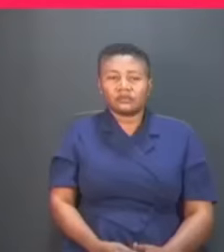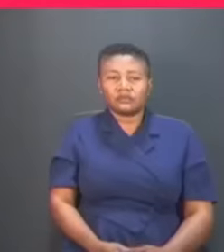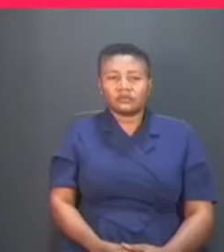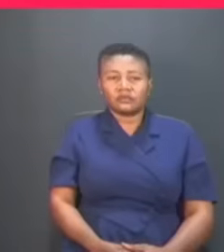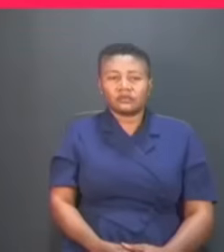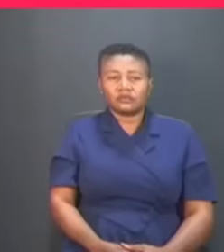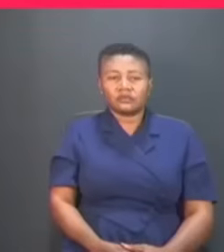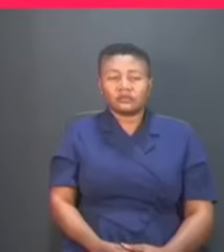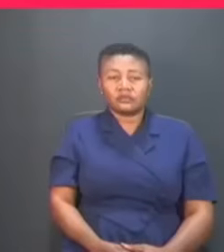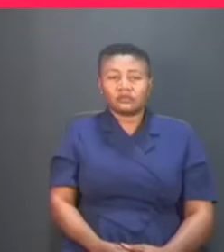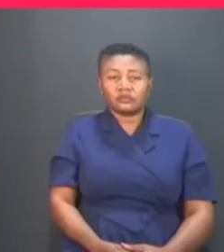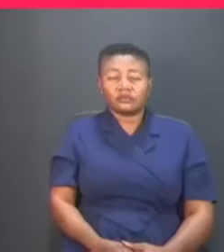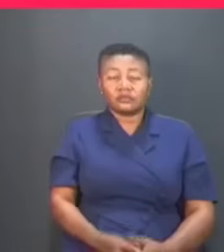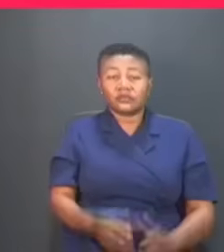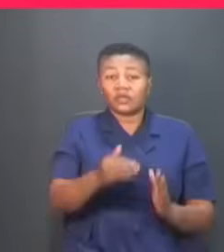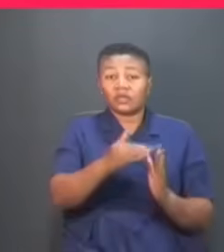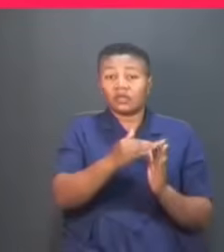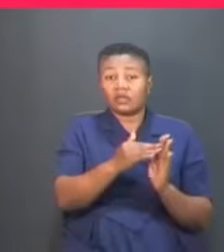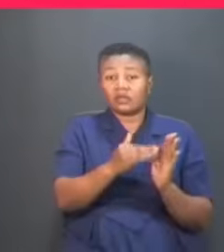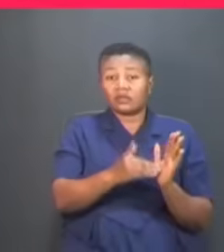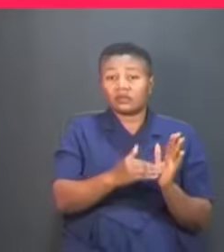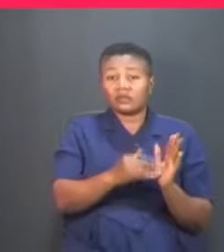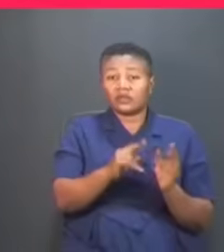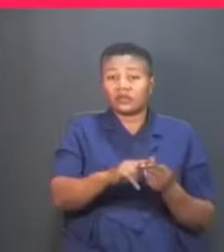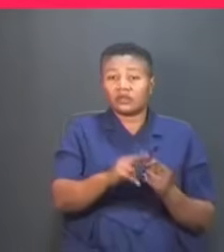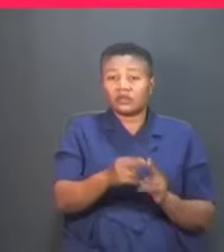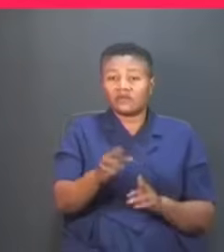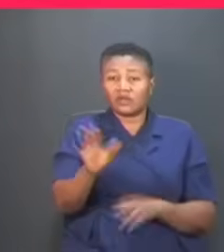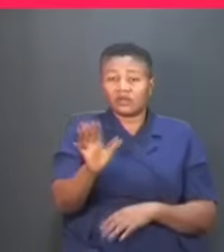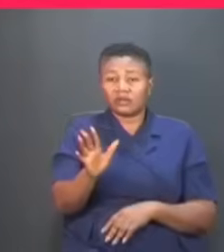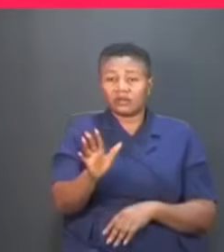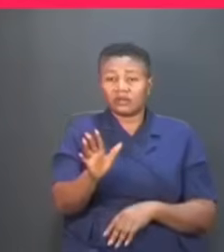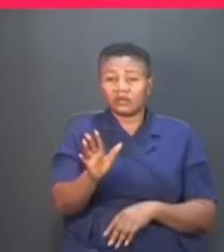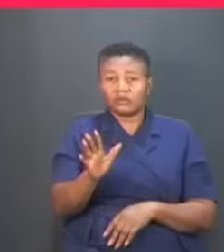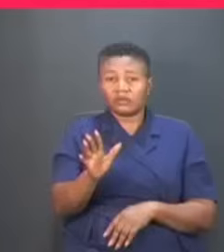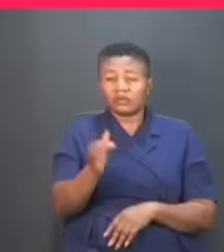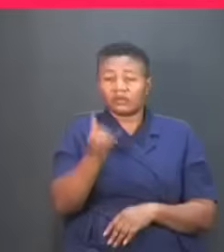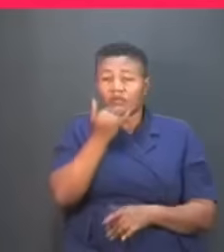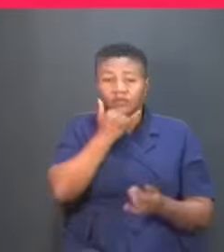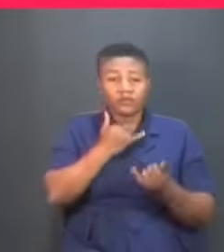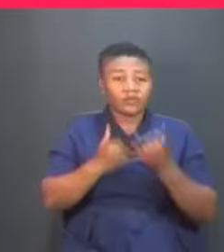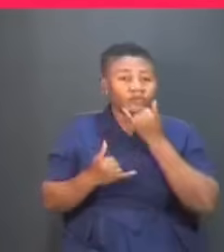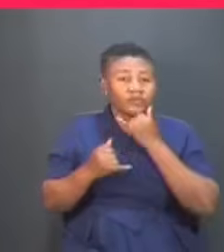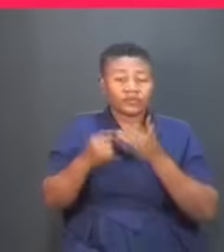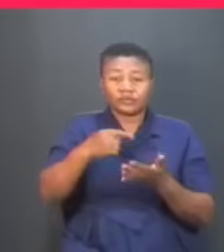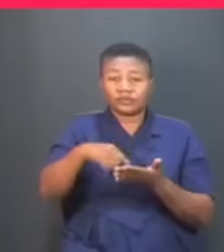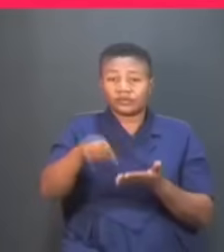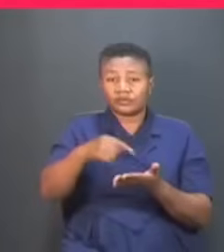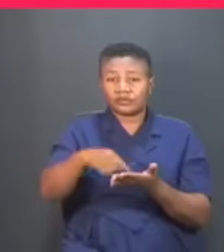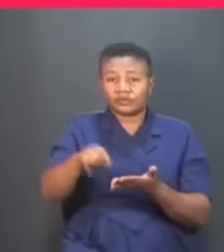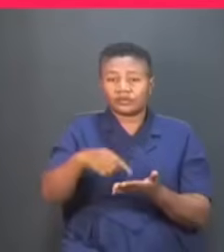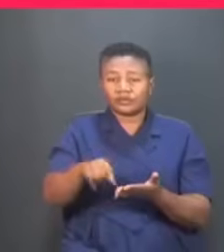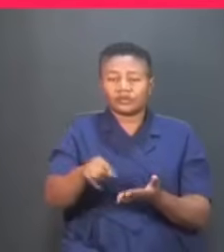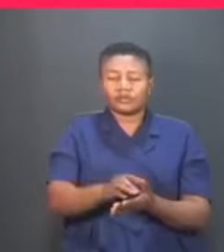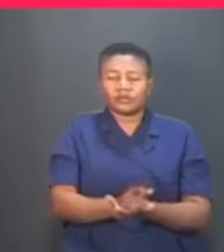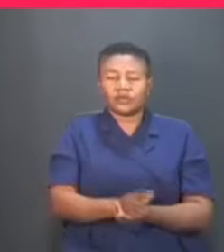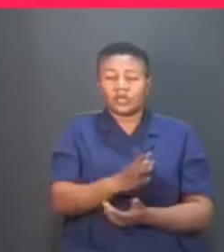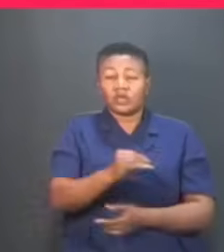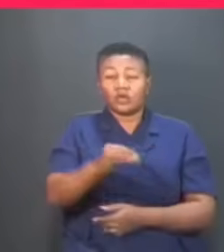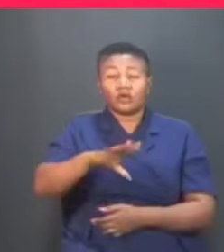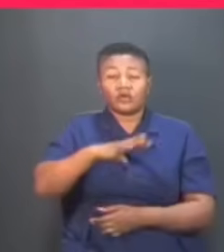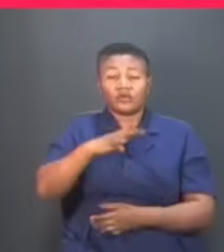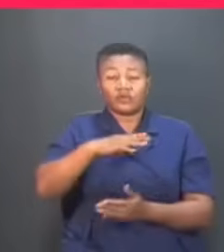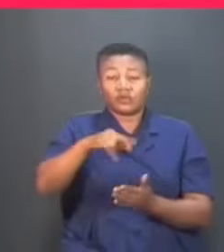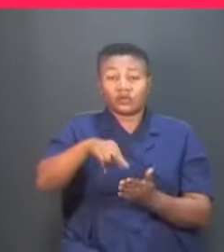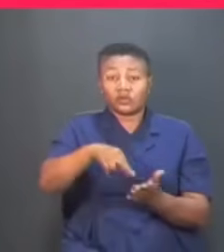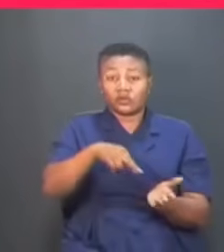May we now take item 5, correction of votes and proceedings and official report. We'll start with the correction